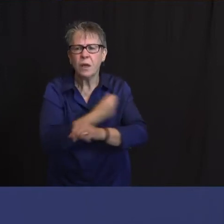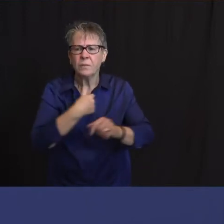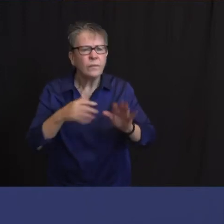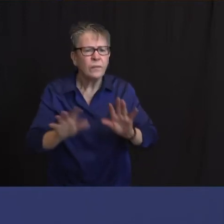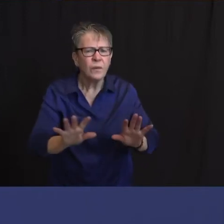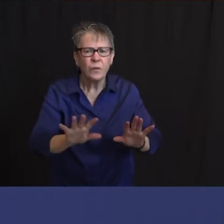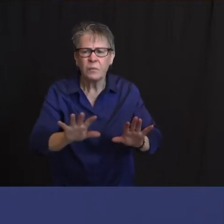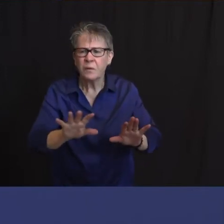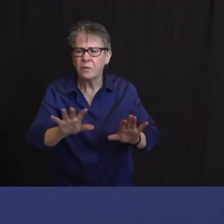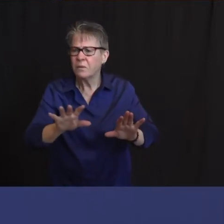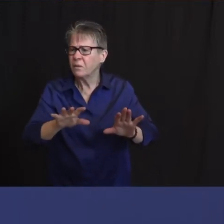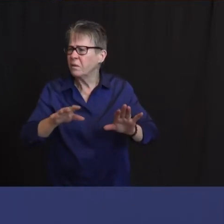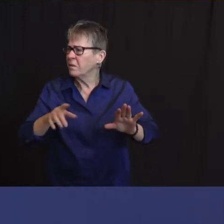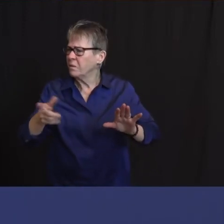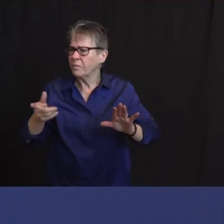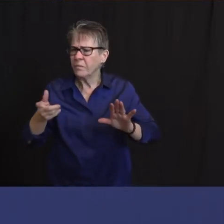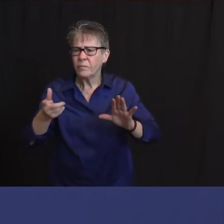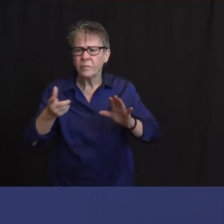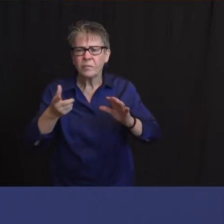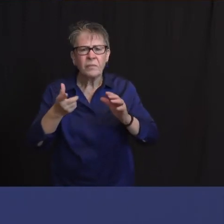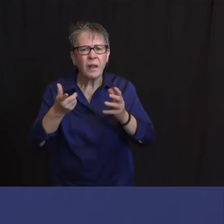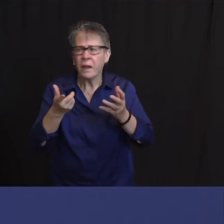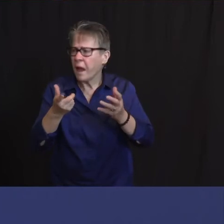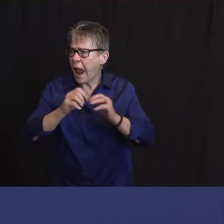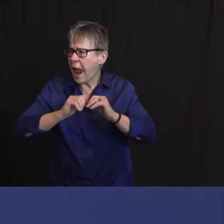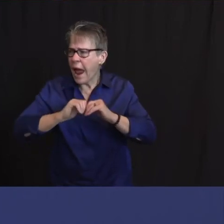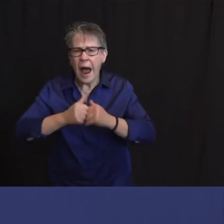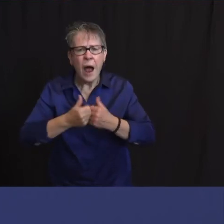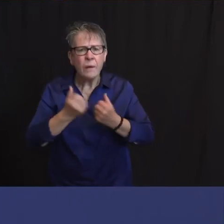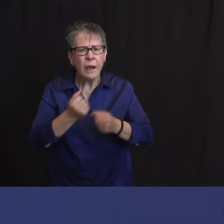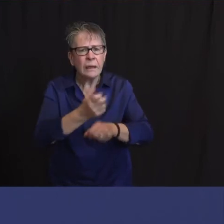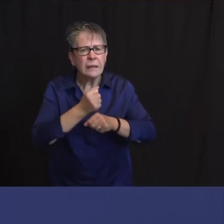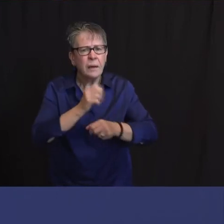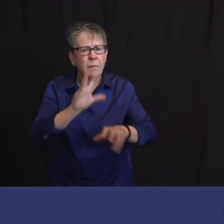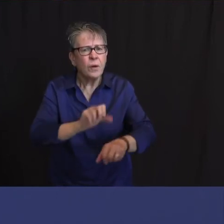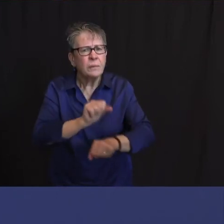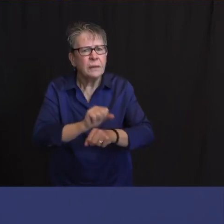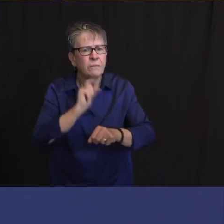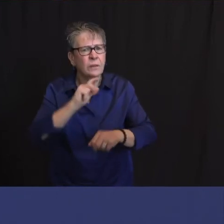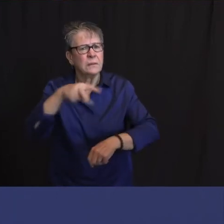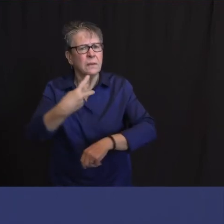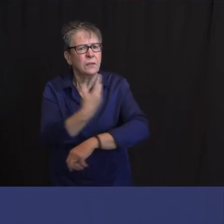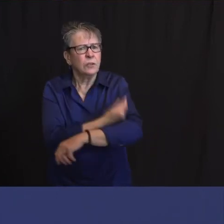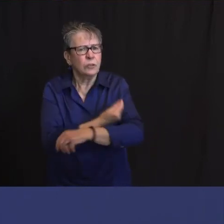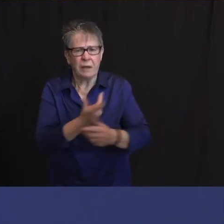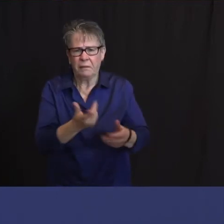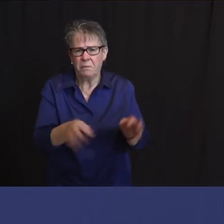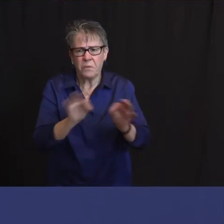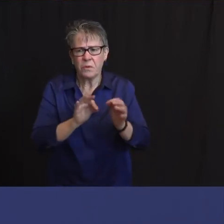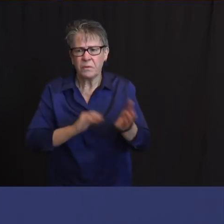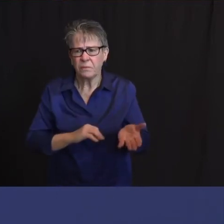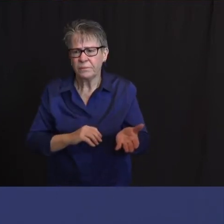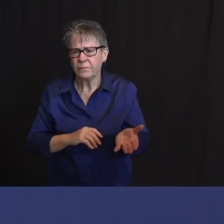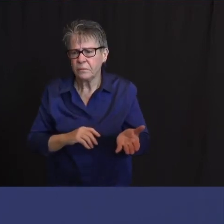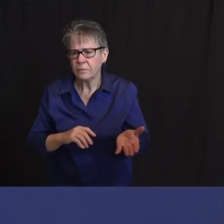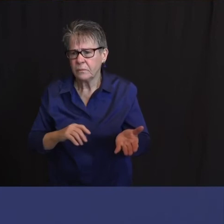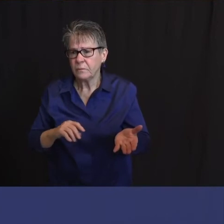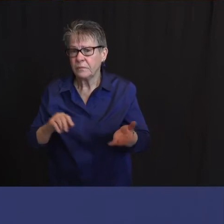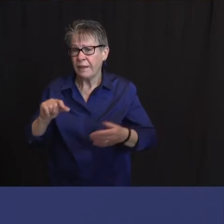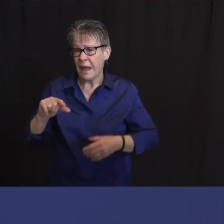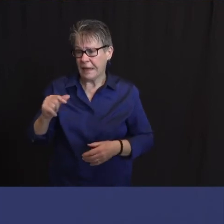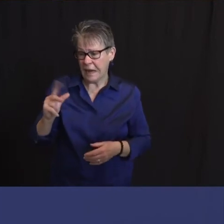appointments get those appointments? And Commissioner, did Gloucester have to cancel any appointments that were set for today? And